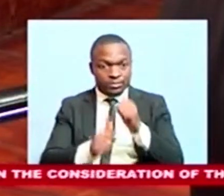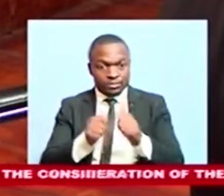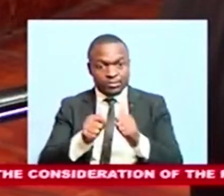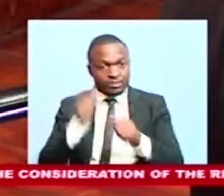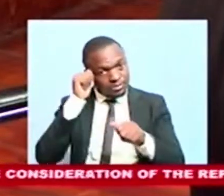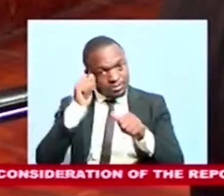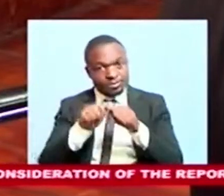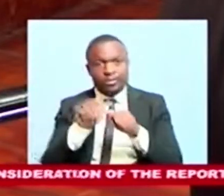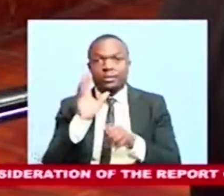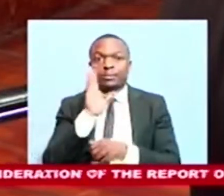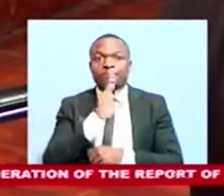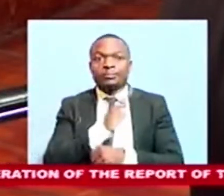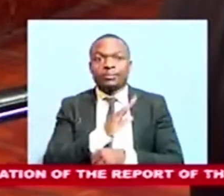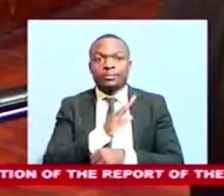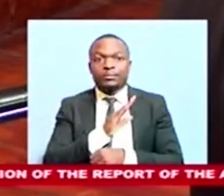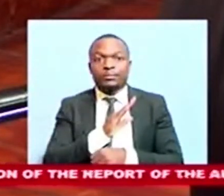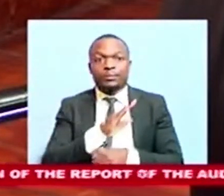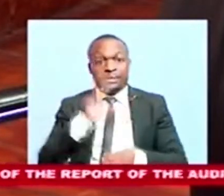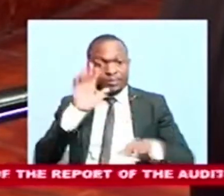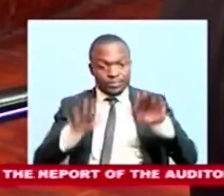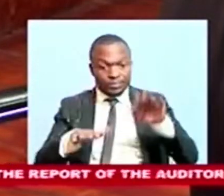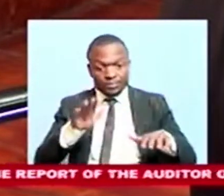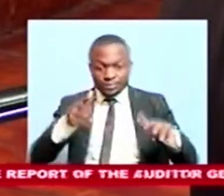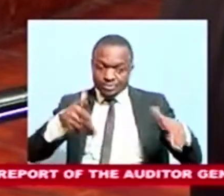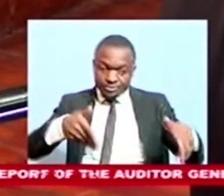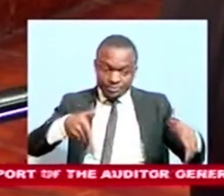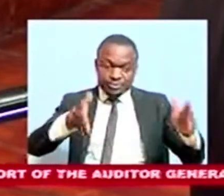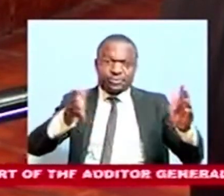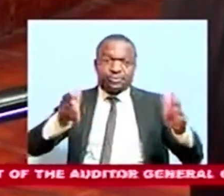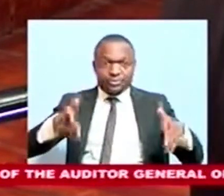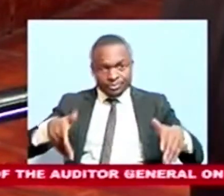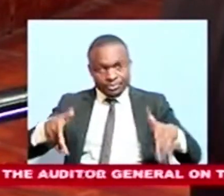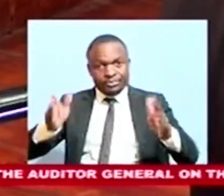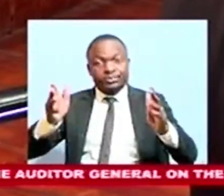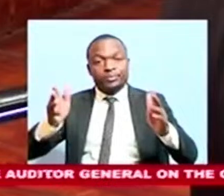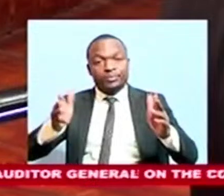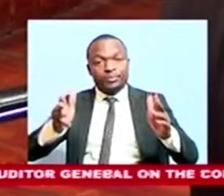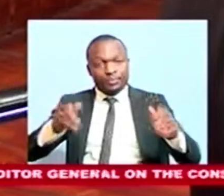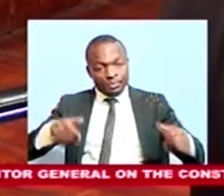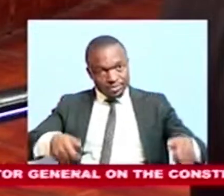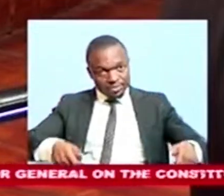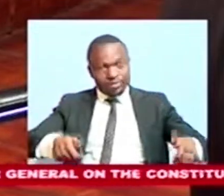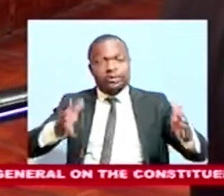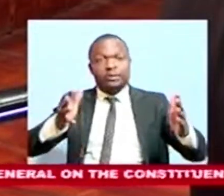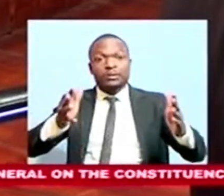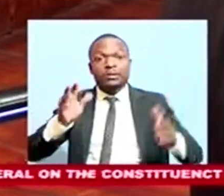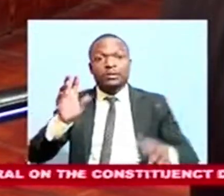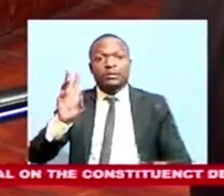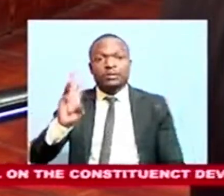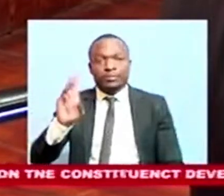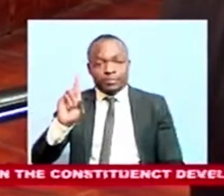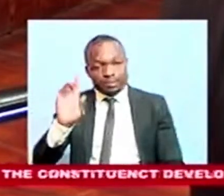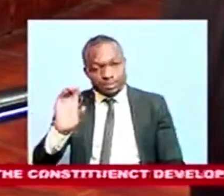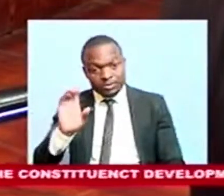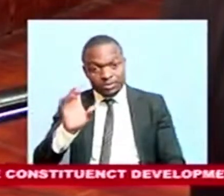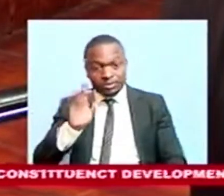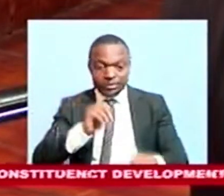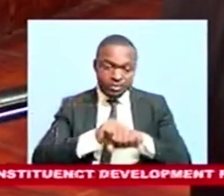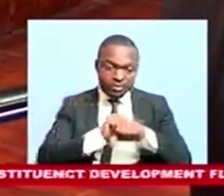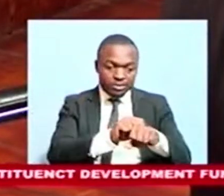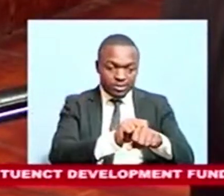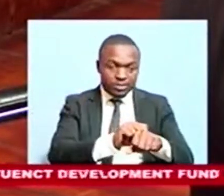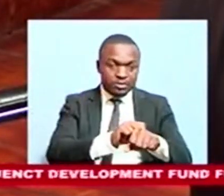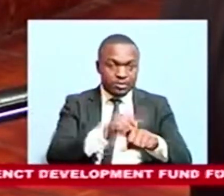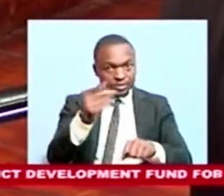that one. And then the balance were the allowances for the WDC. These were the transport refunds, Chair, as